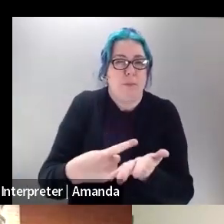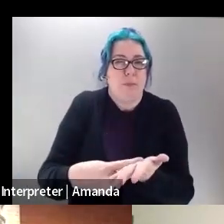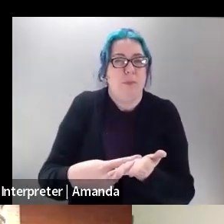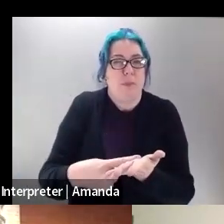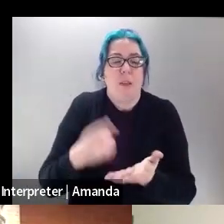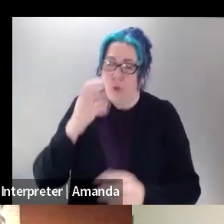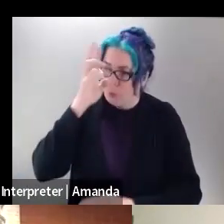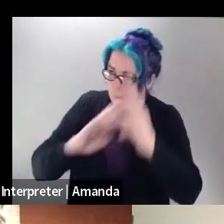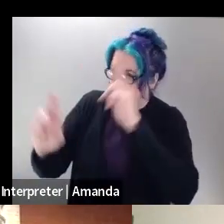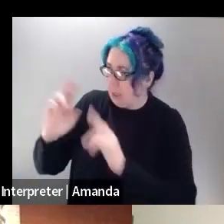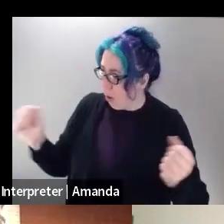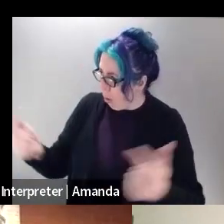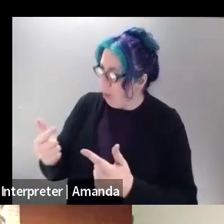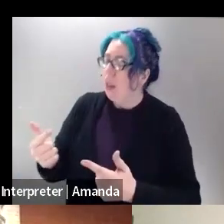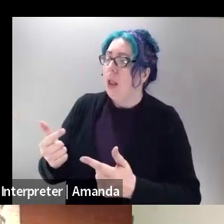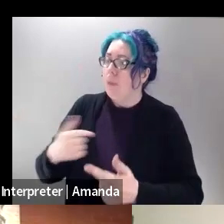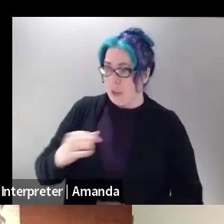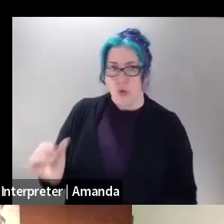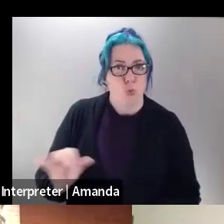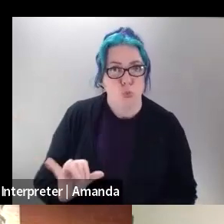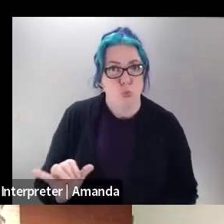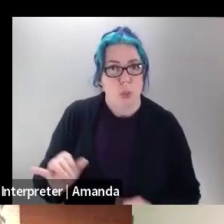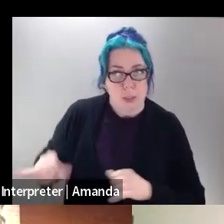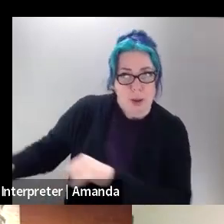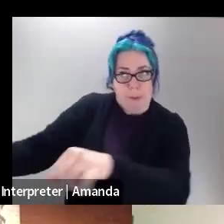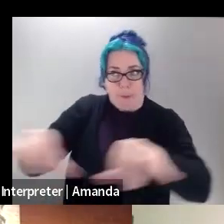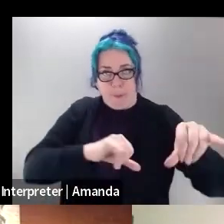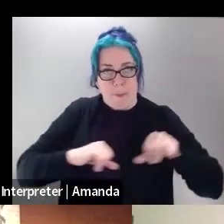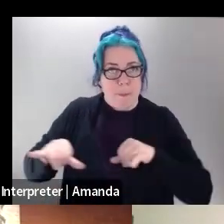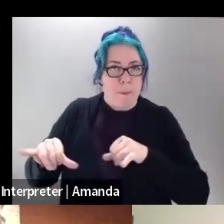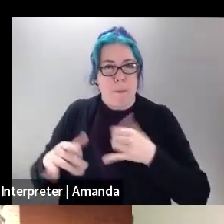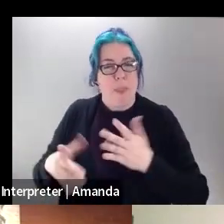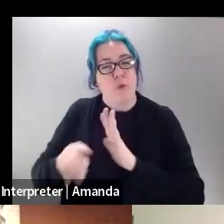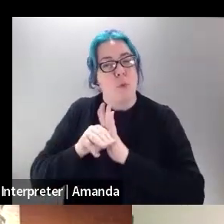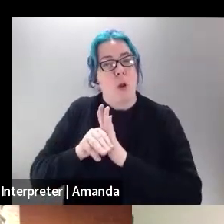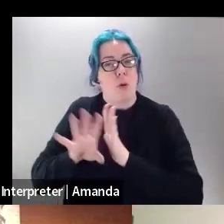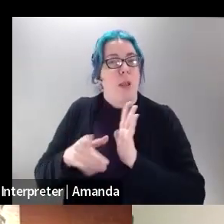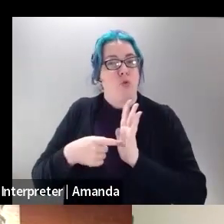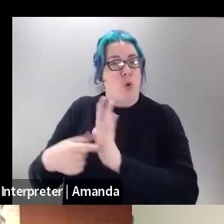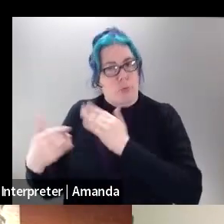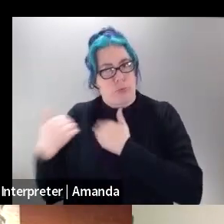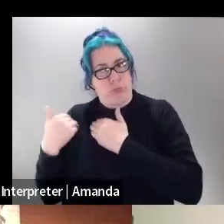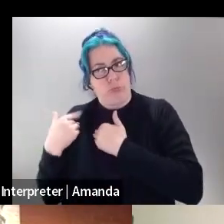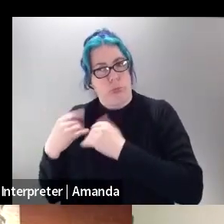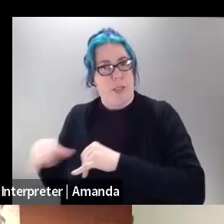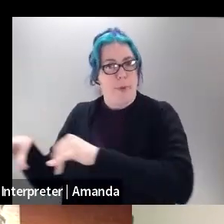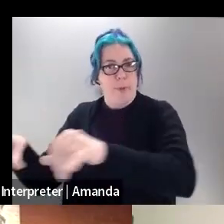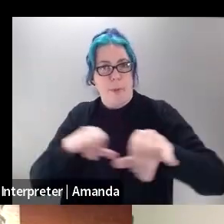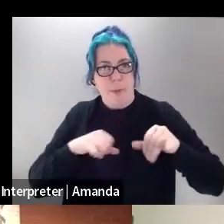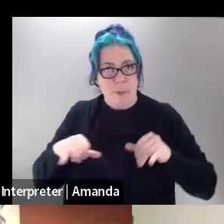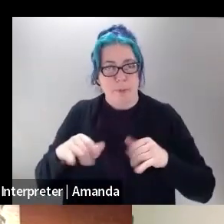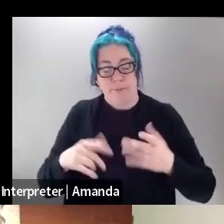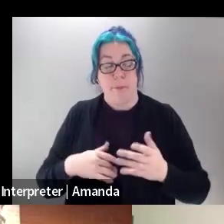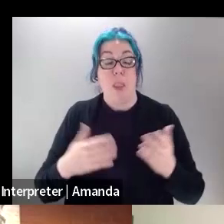but in action? Modeling accountability. And then a comment. When I am a stage manager